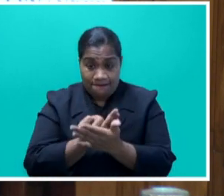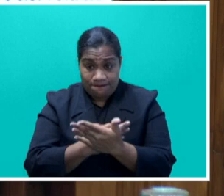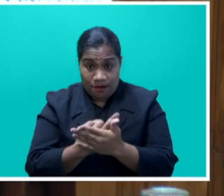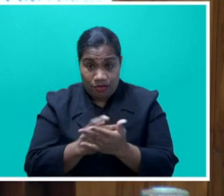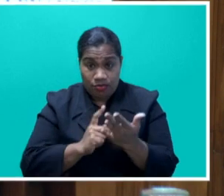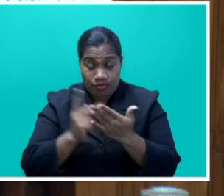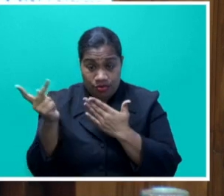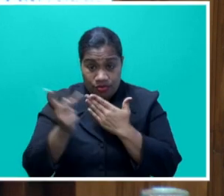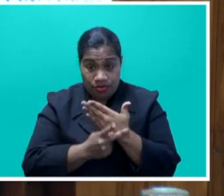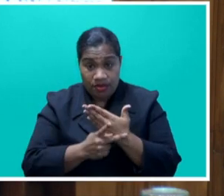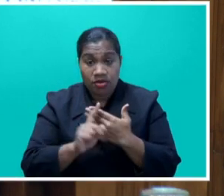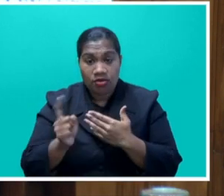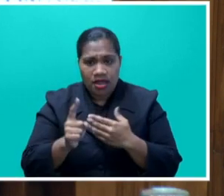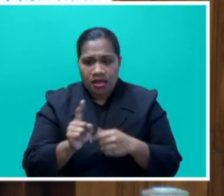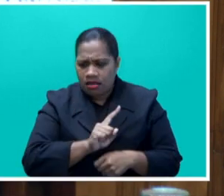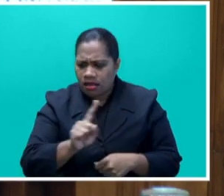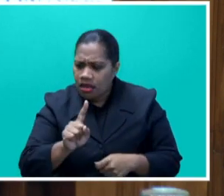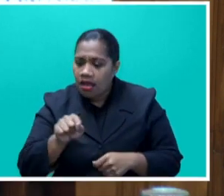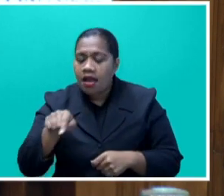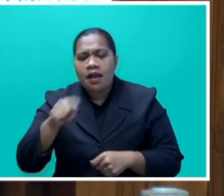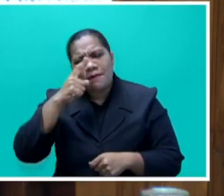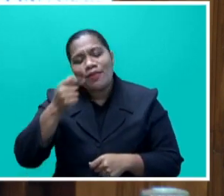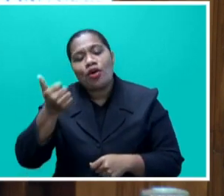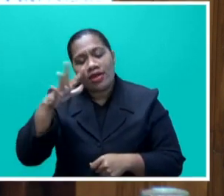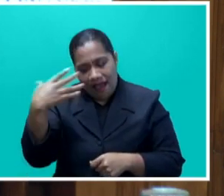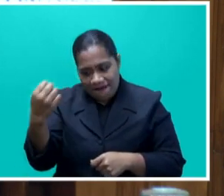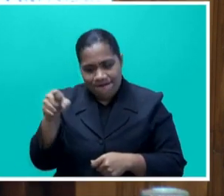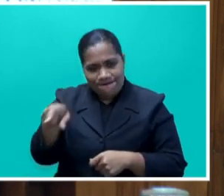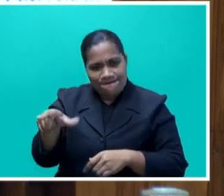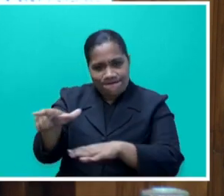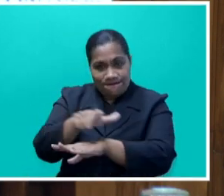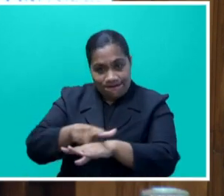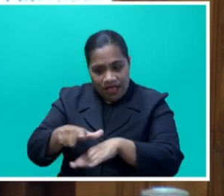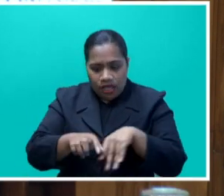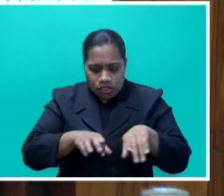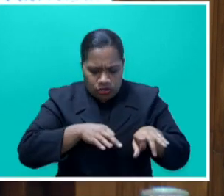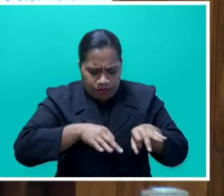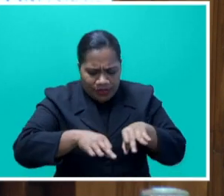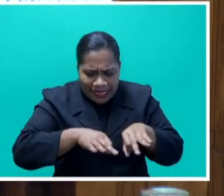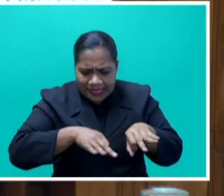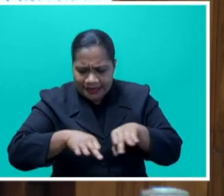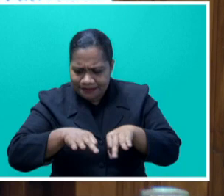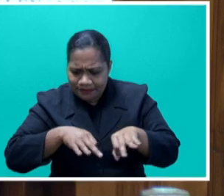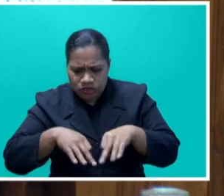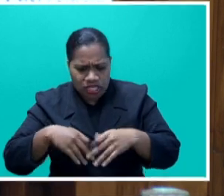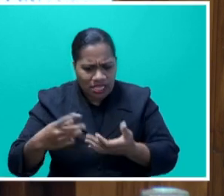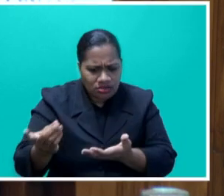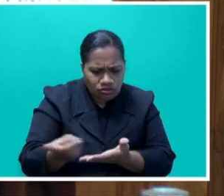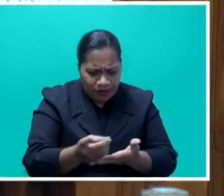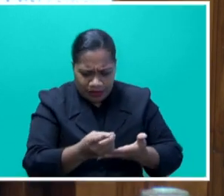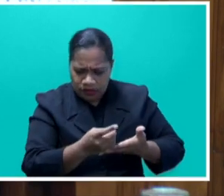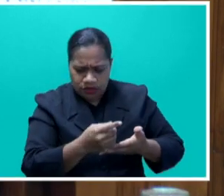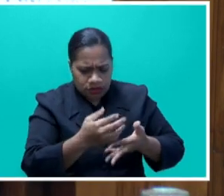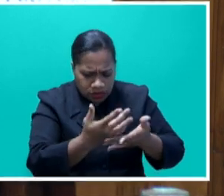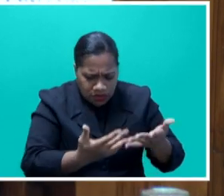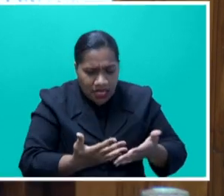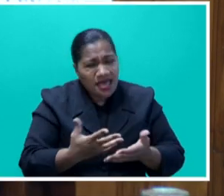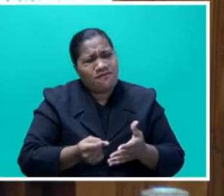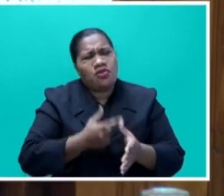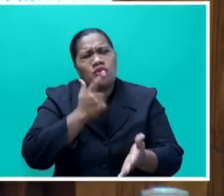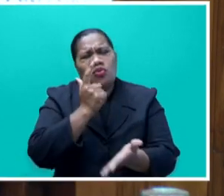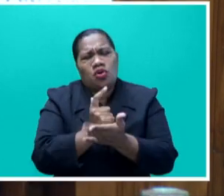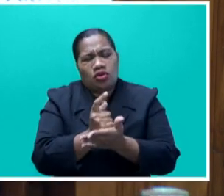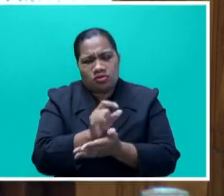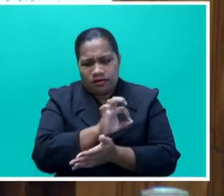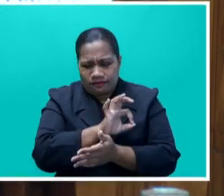where people are already living. Planning and documentation takes time. There's a lot of disagreement within the